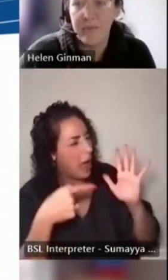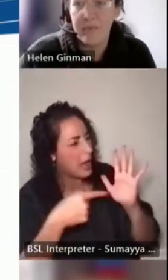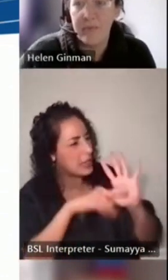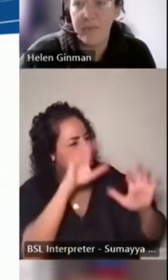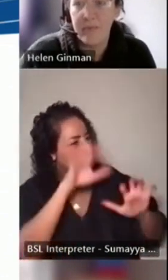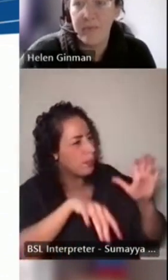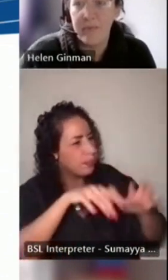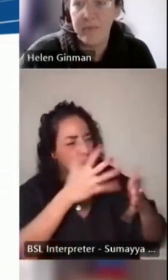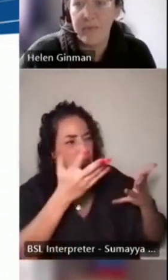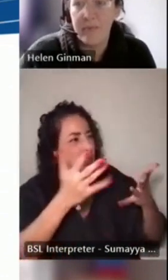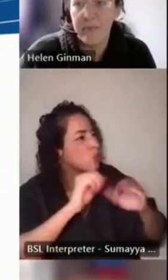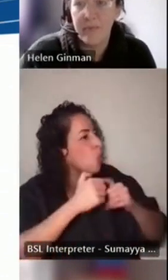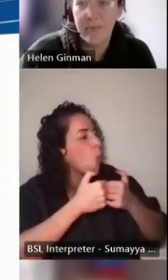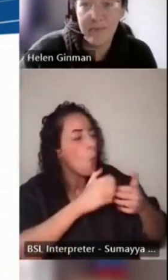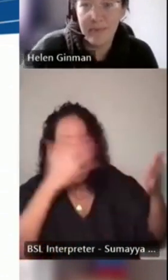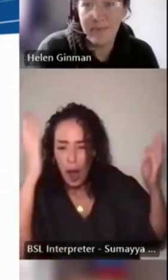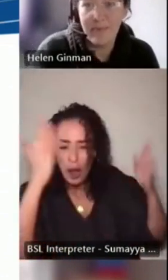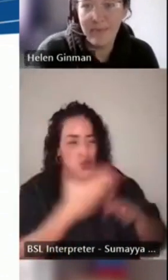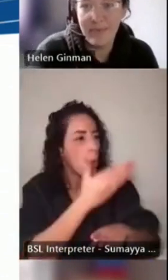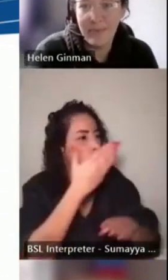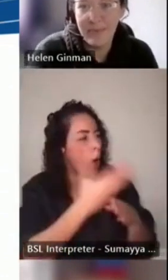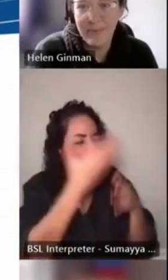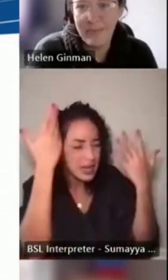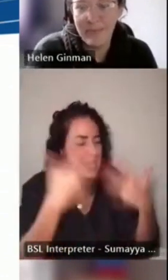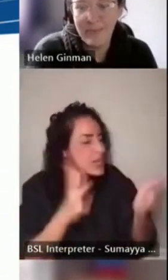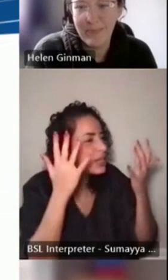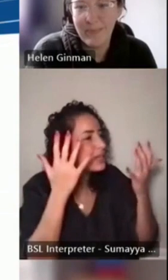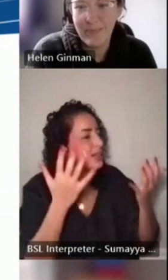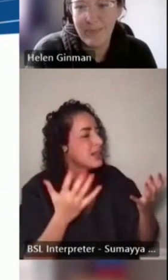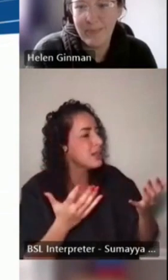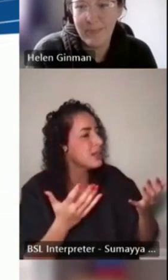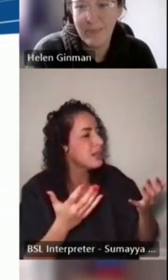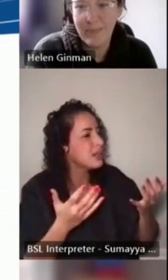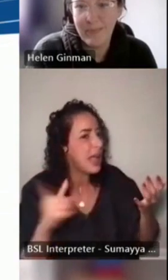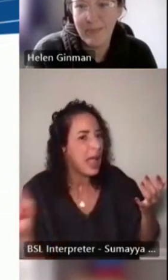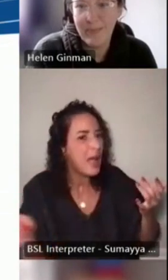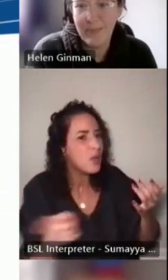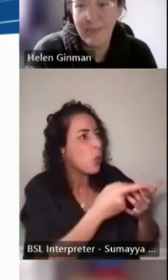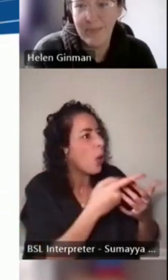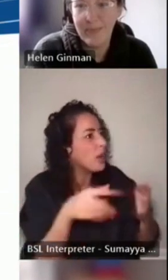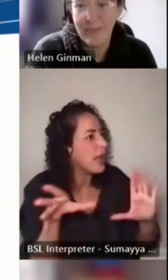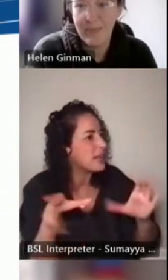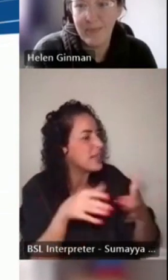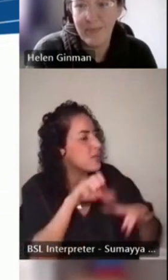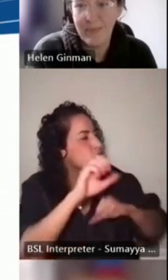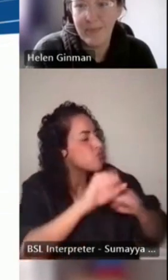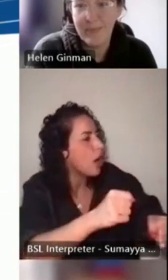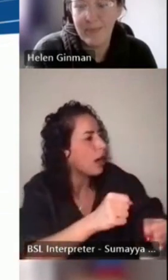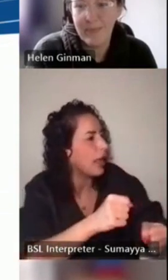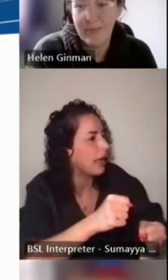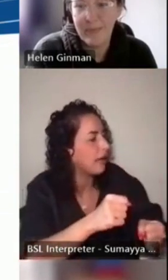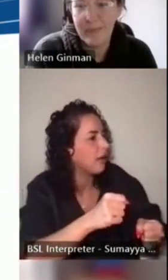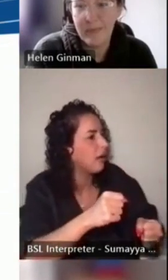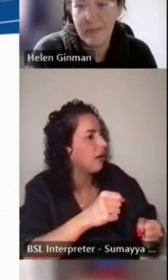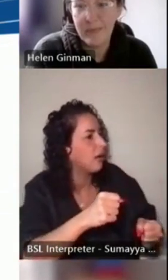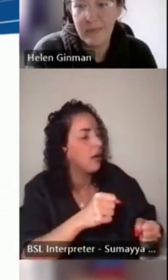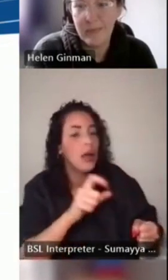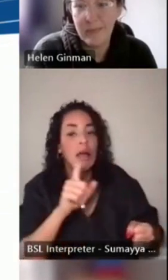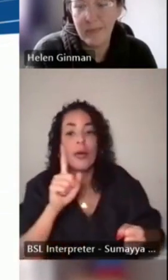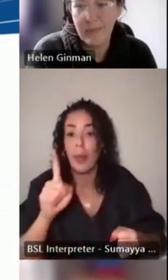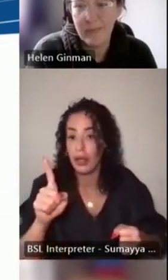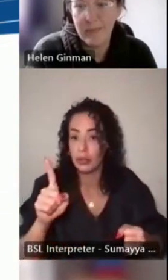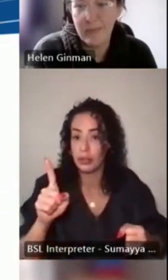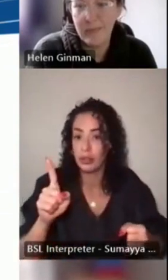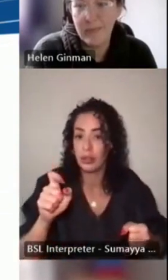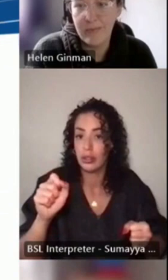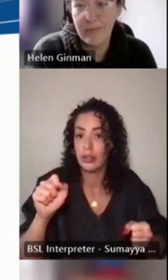using are not working effectively. Everyone on the team is struggling with them, but the way in which they come to you is